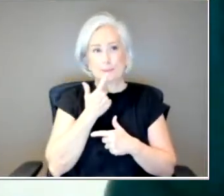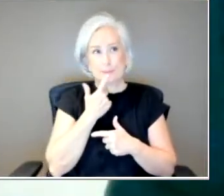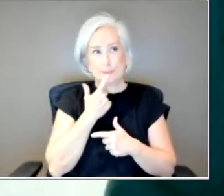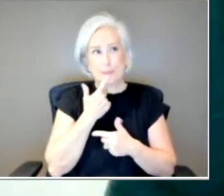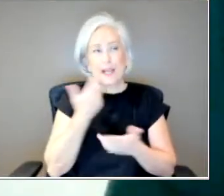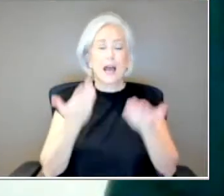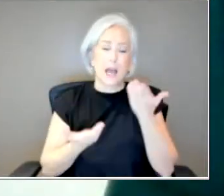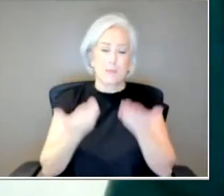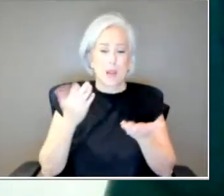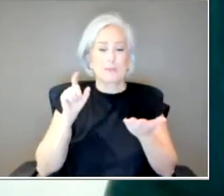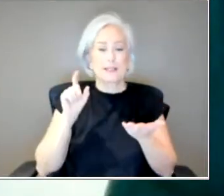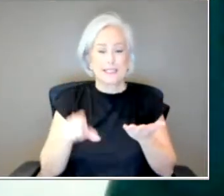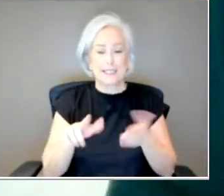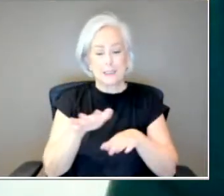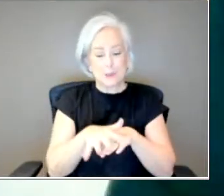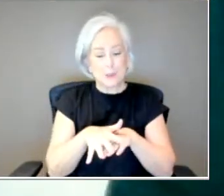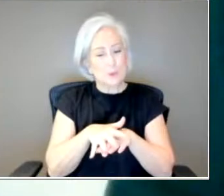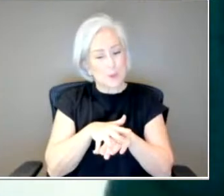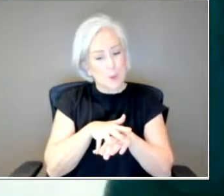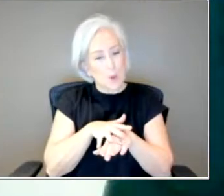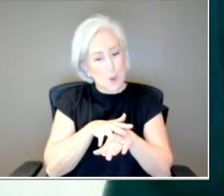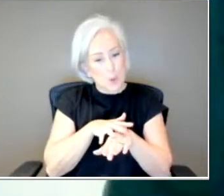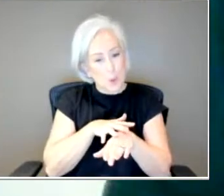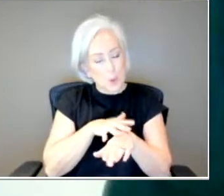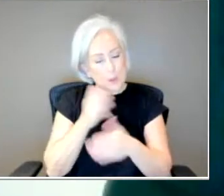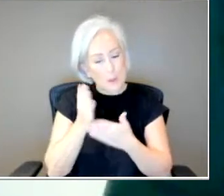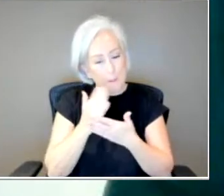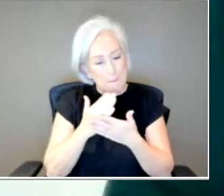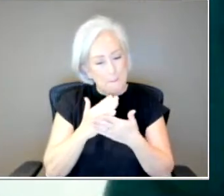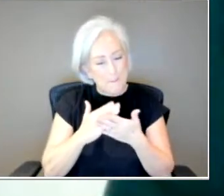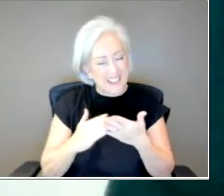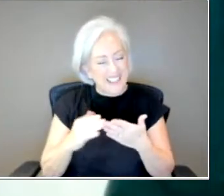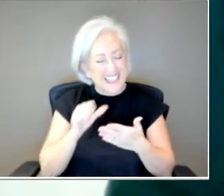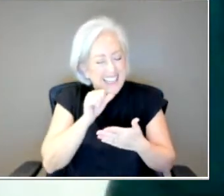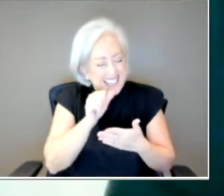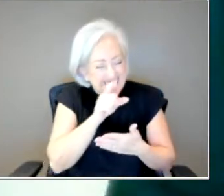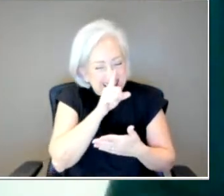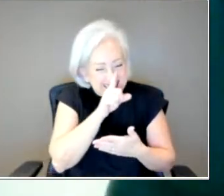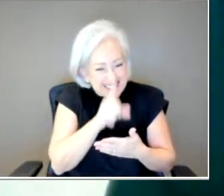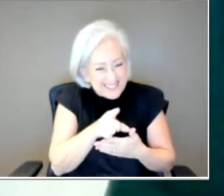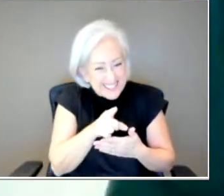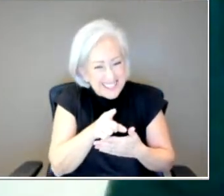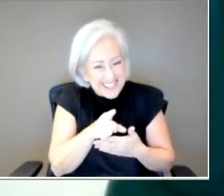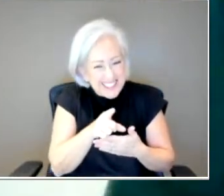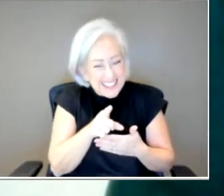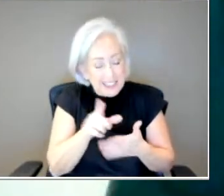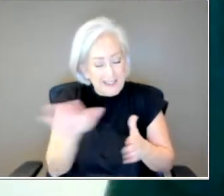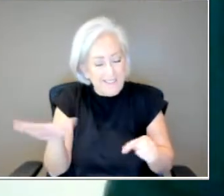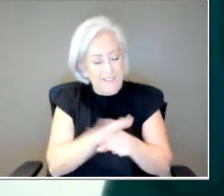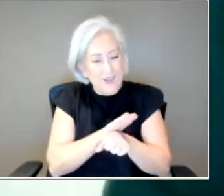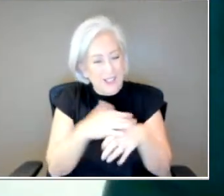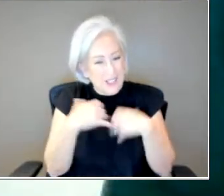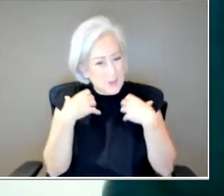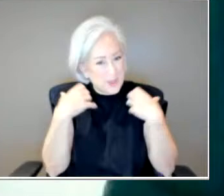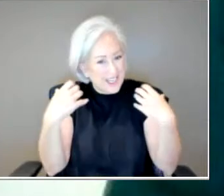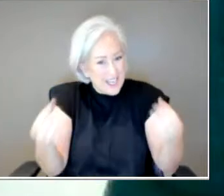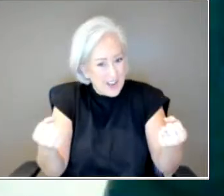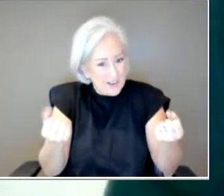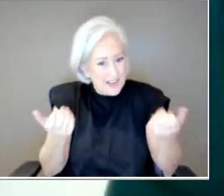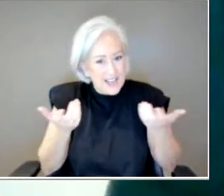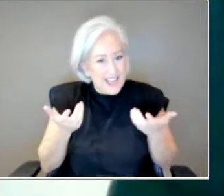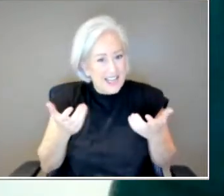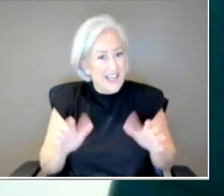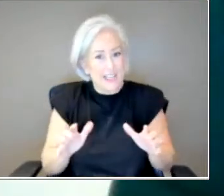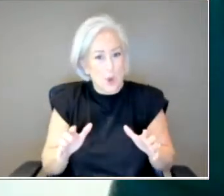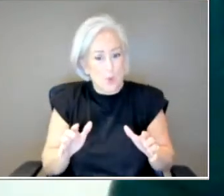to slow down just a little because I'm not actually completely recovered, and I don't want to push this too hard.